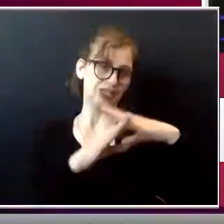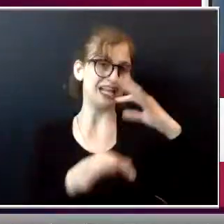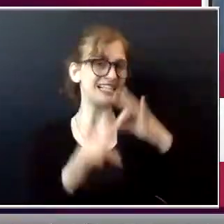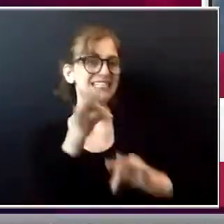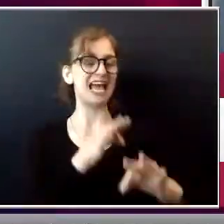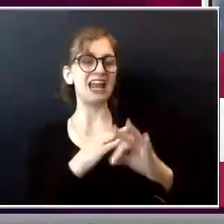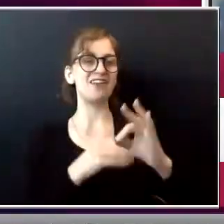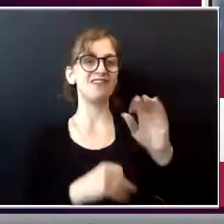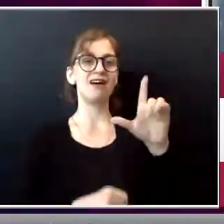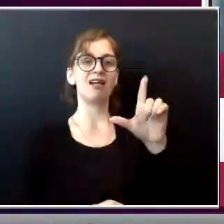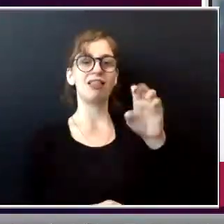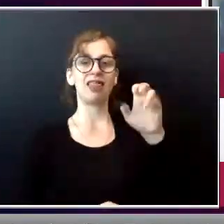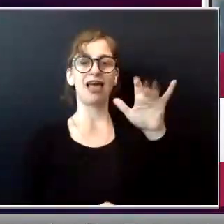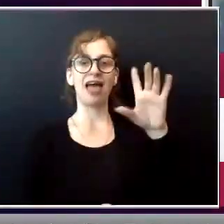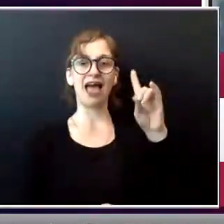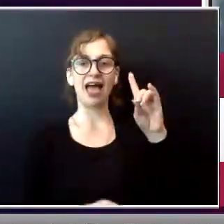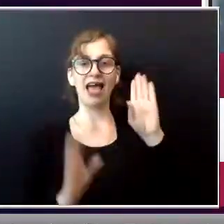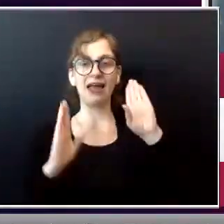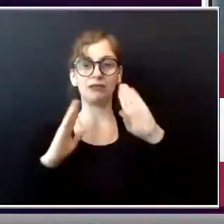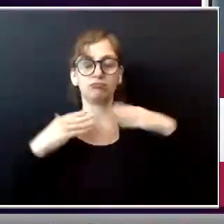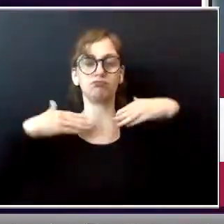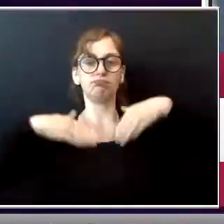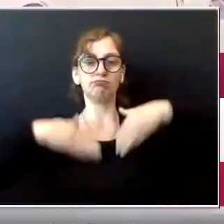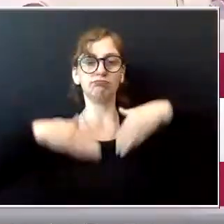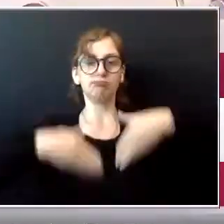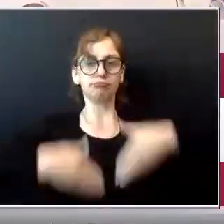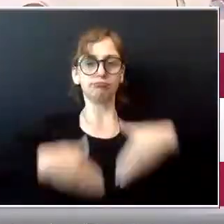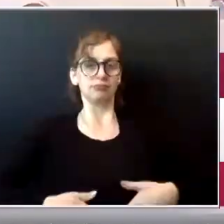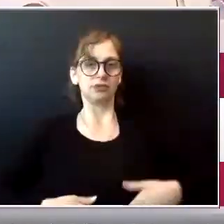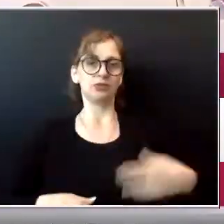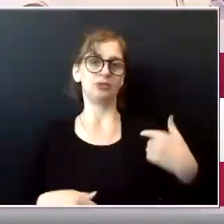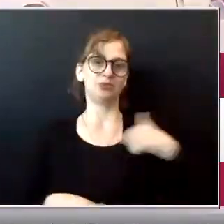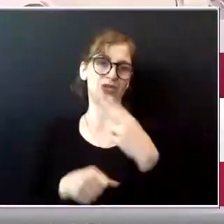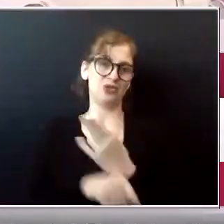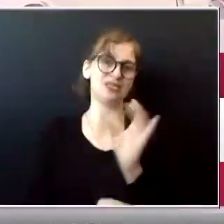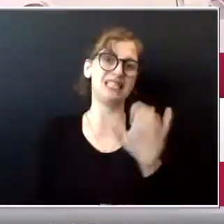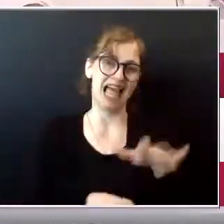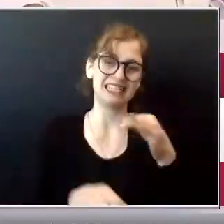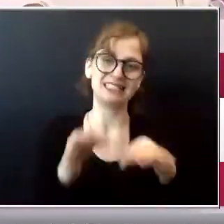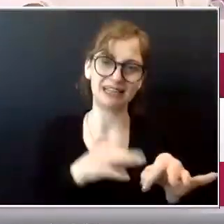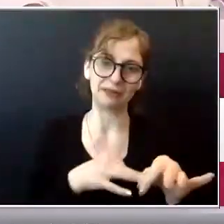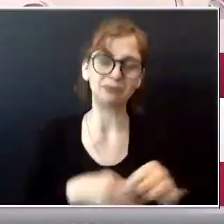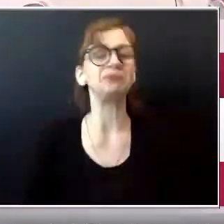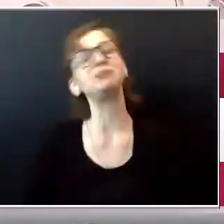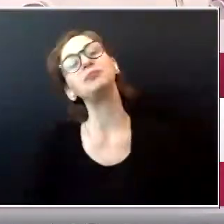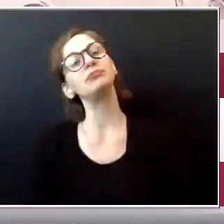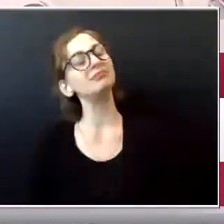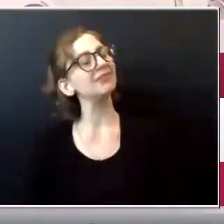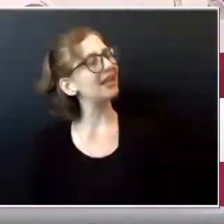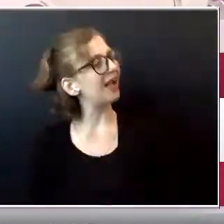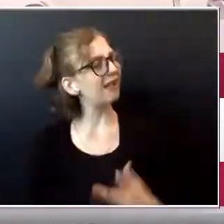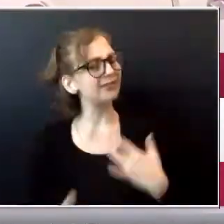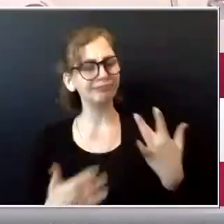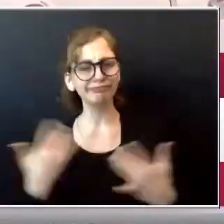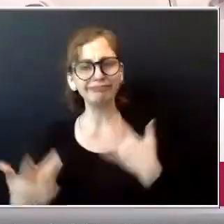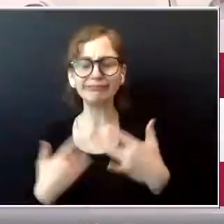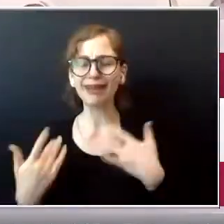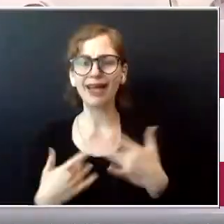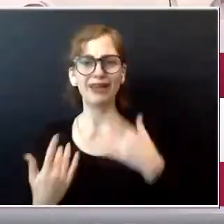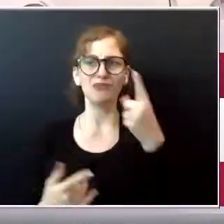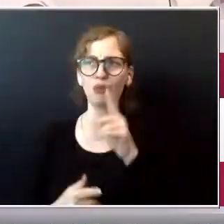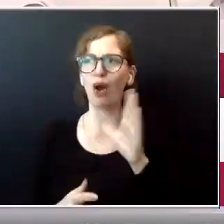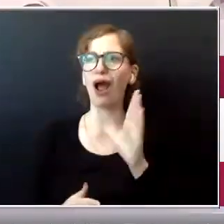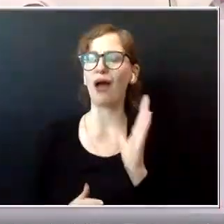prevent radiation to our body. This is super exciting. It's super exciting for our heart patients here at the health system. It's so exciting that we have an